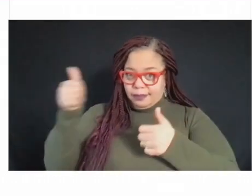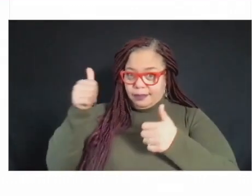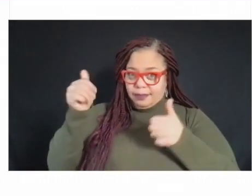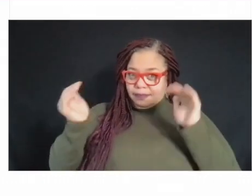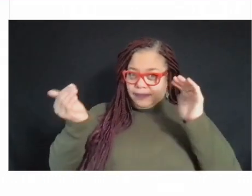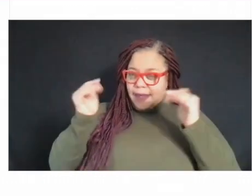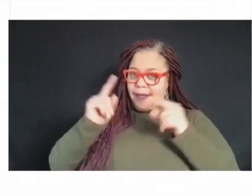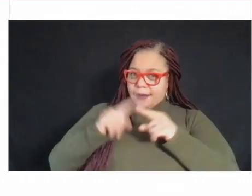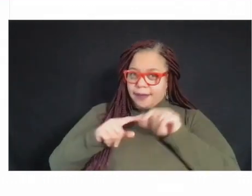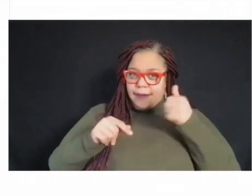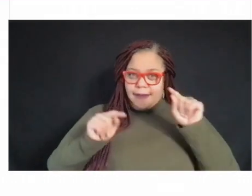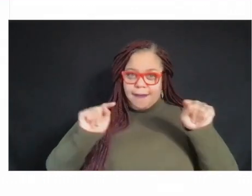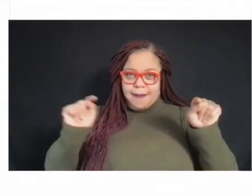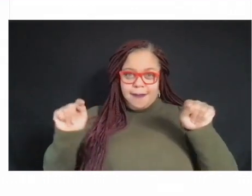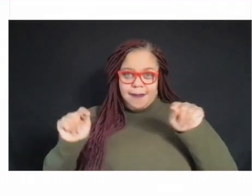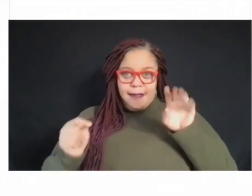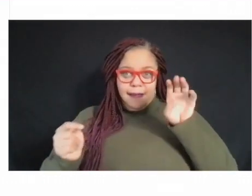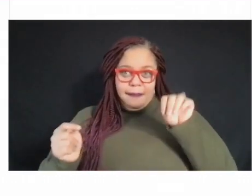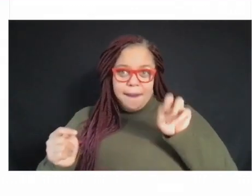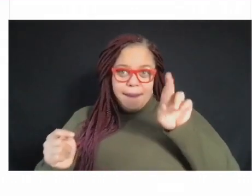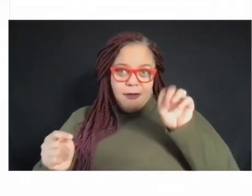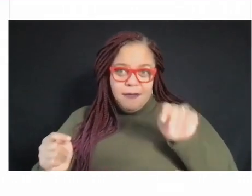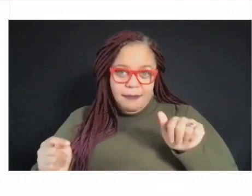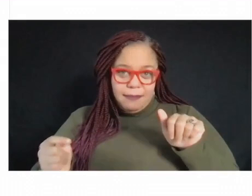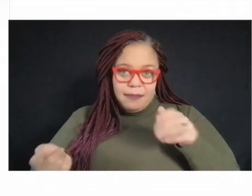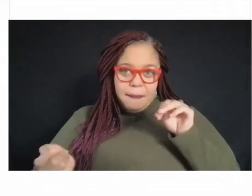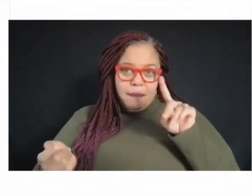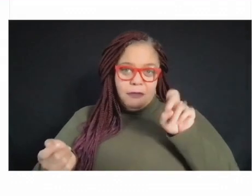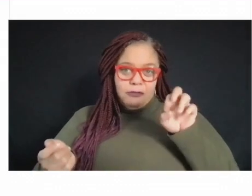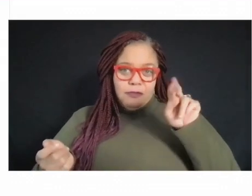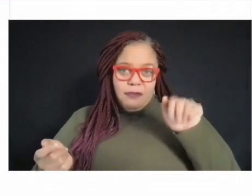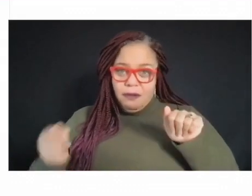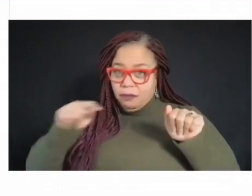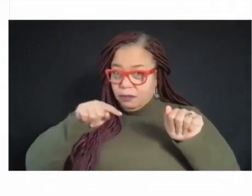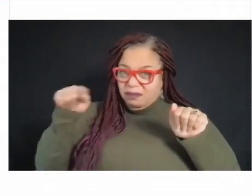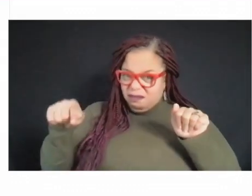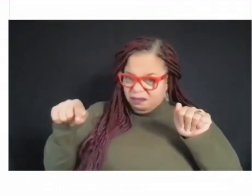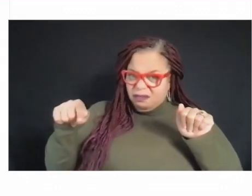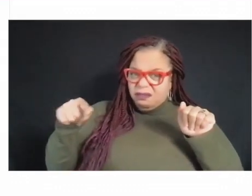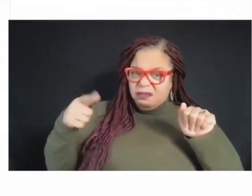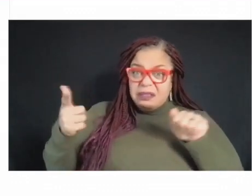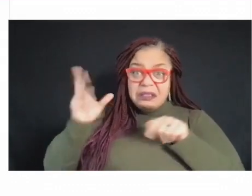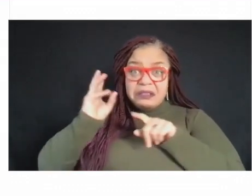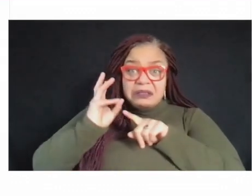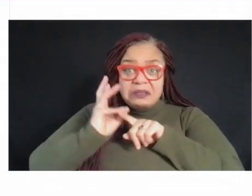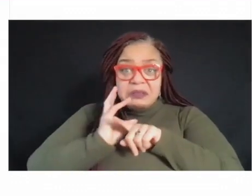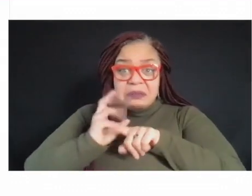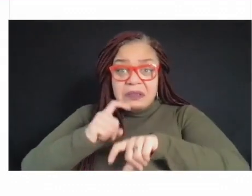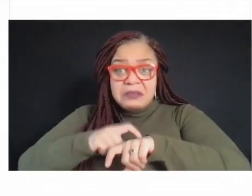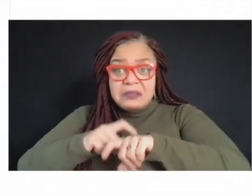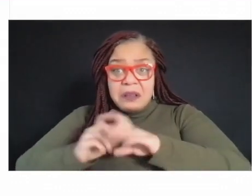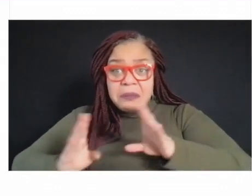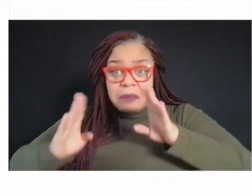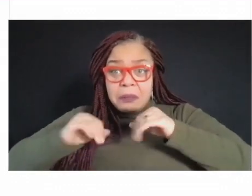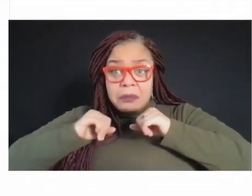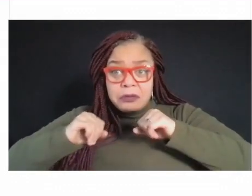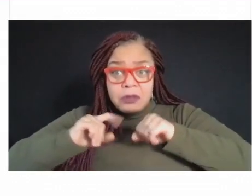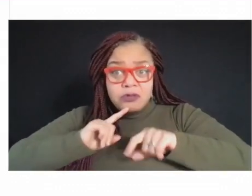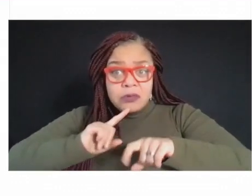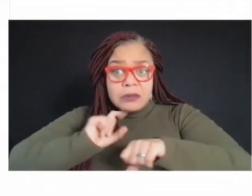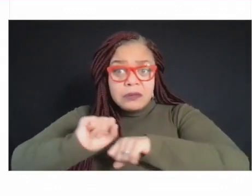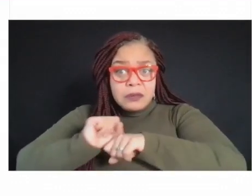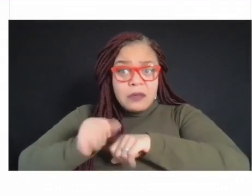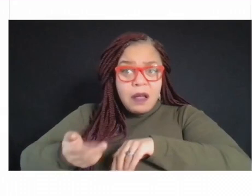doesn't wane in immunity. And that at 6 months out, the protection is actually higher from 2 doses of J&J, and it's consistent than it